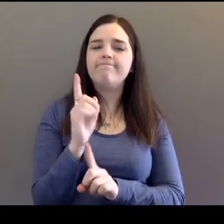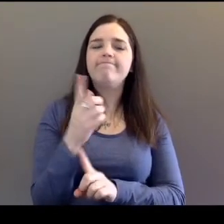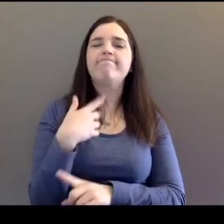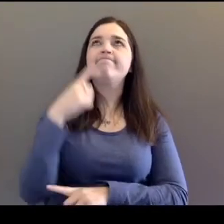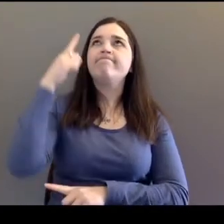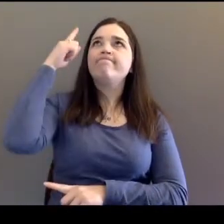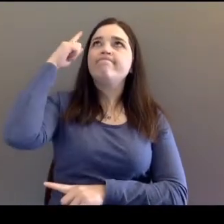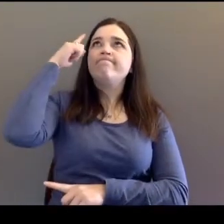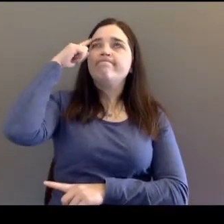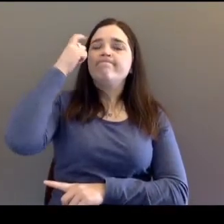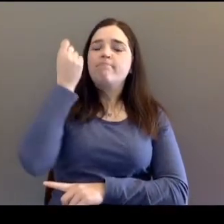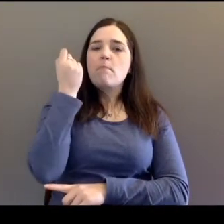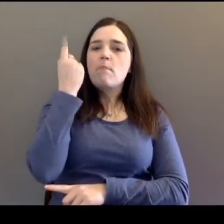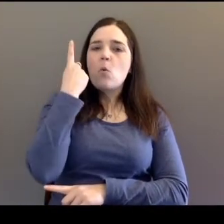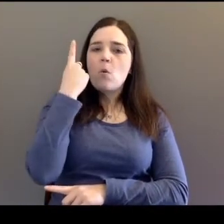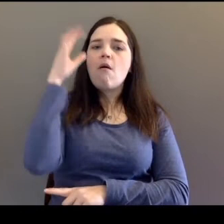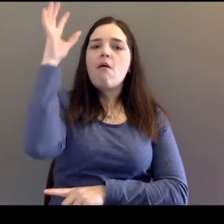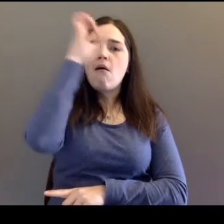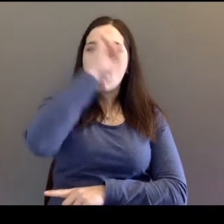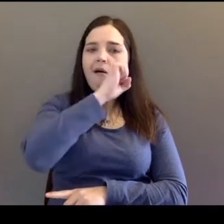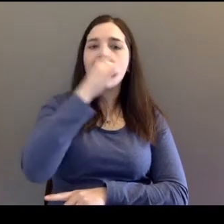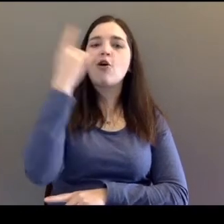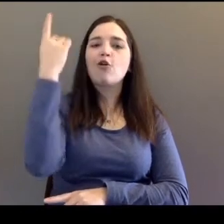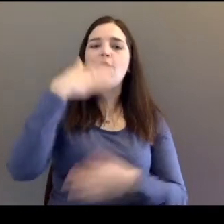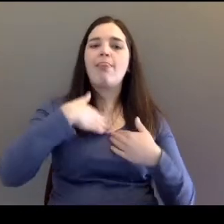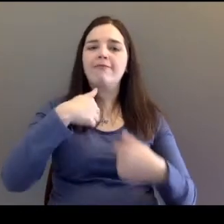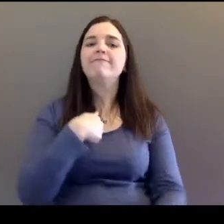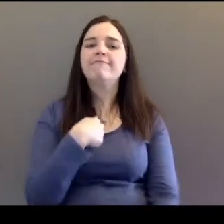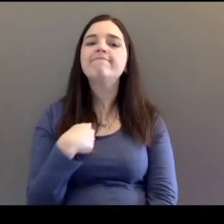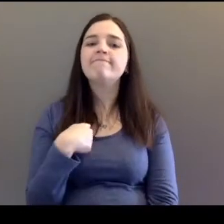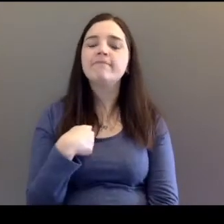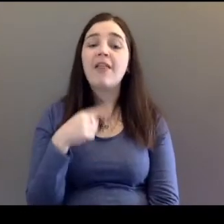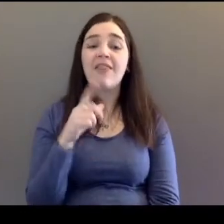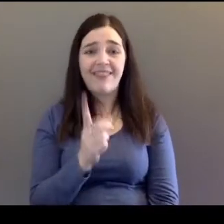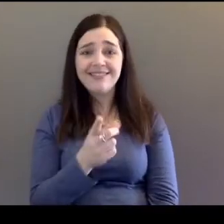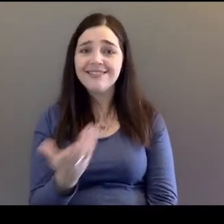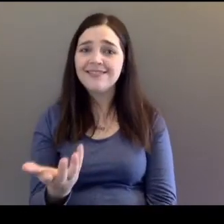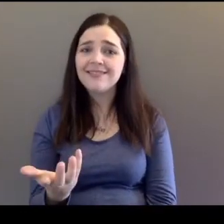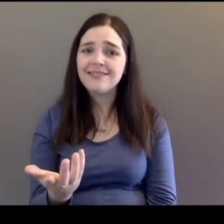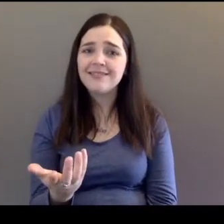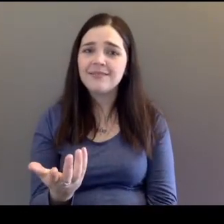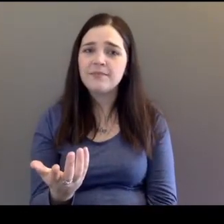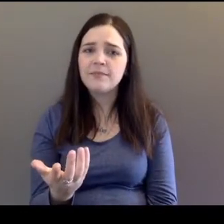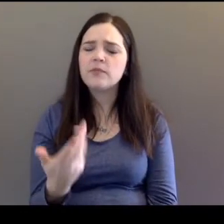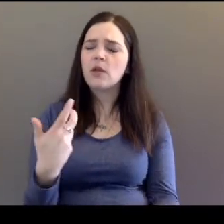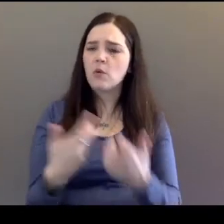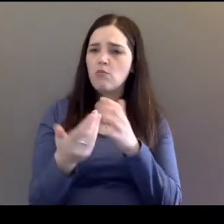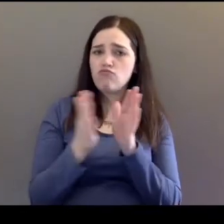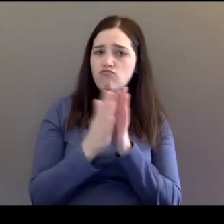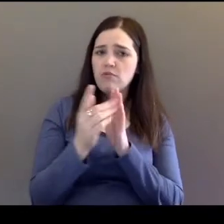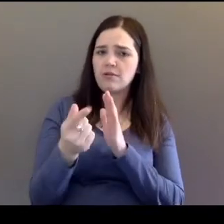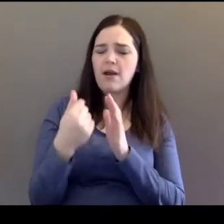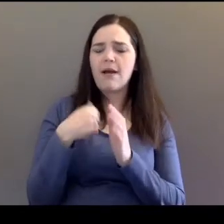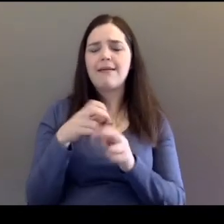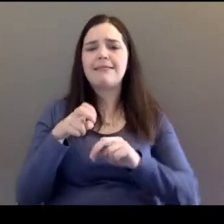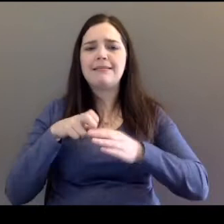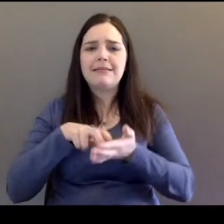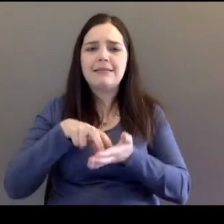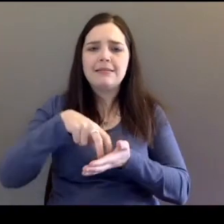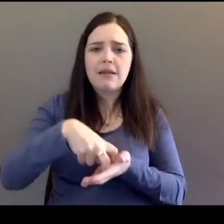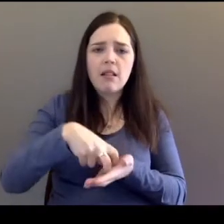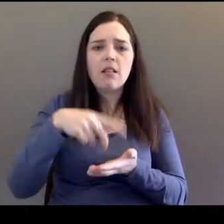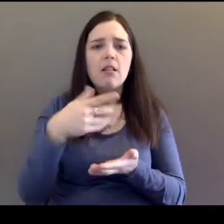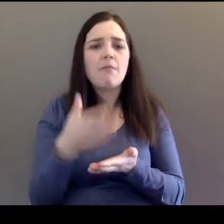love for them. Here's how he prayed to the Ephesians. I kneel before the Father, from whom